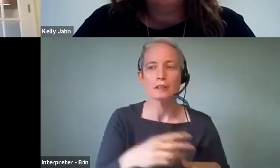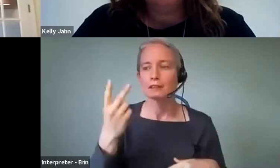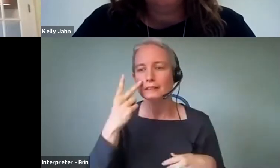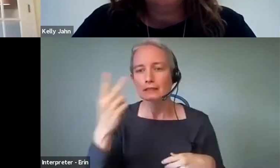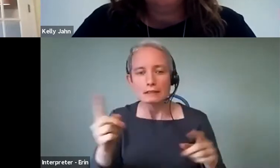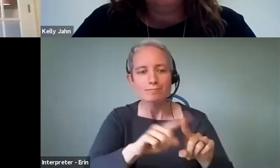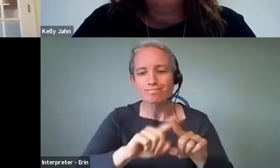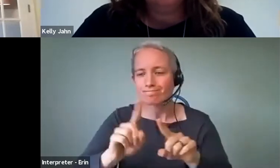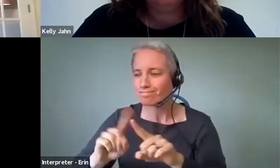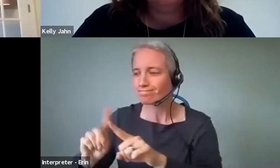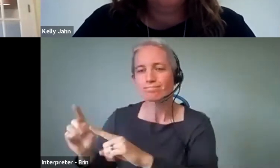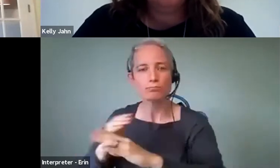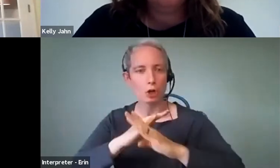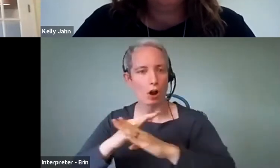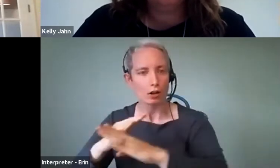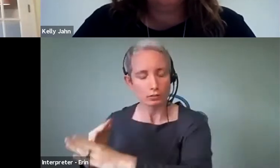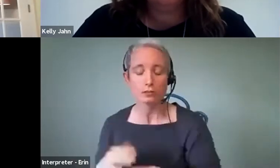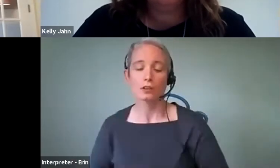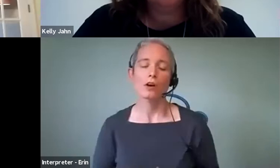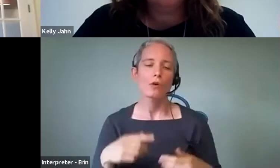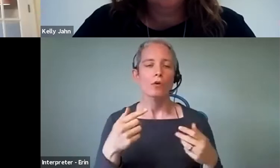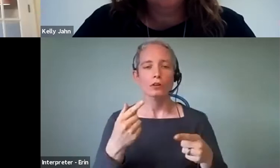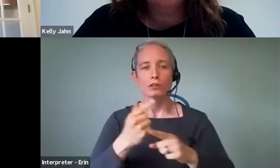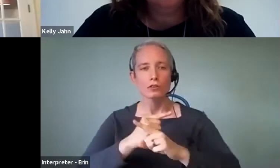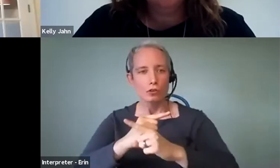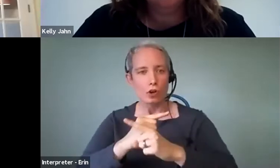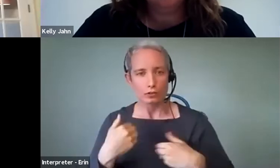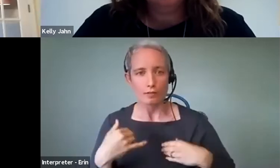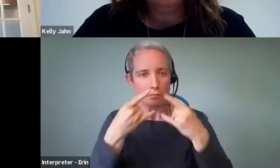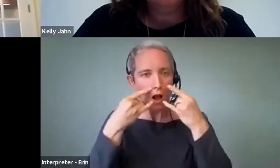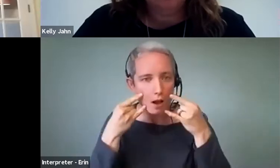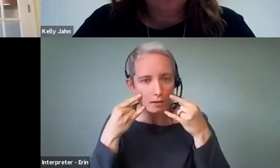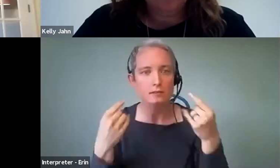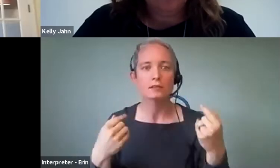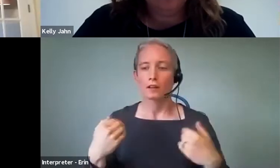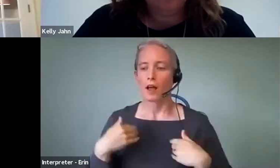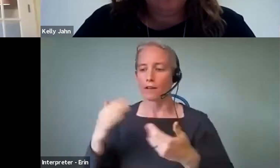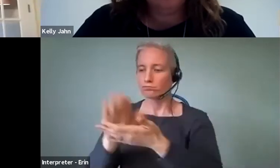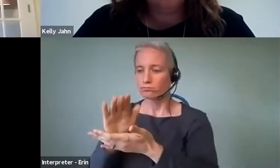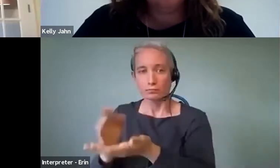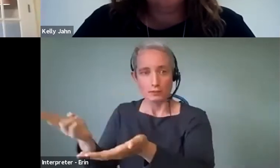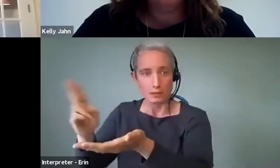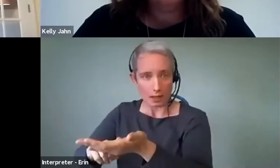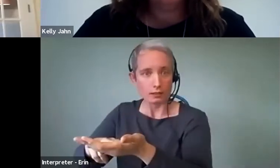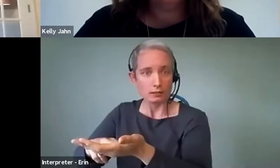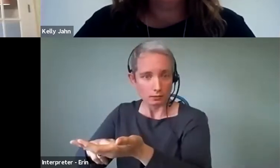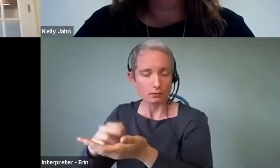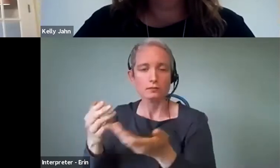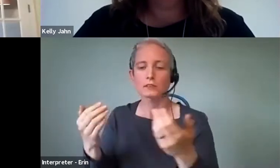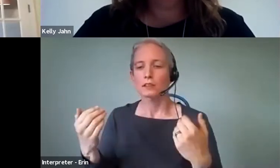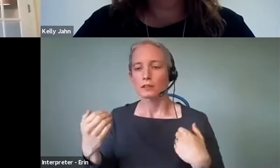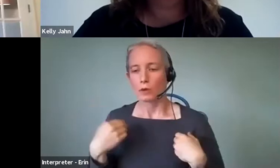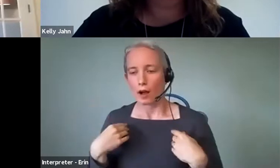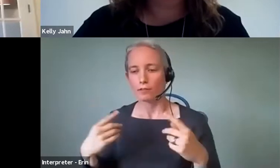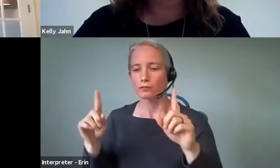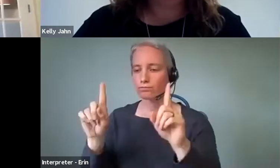security guards are masked, there's sign-up sheets, there's stanchions directing people away, there's signs, 2 people to an